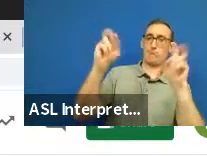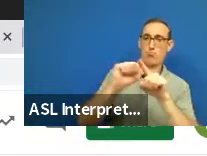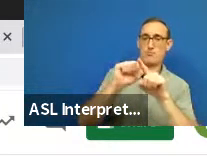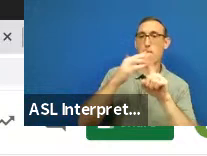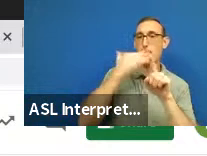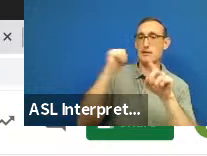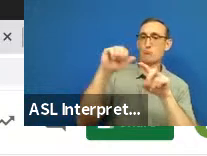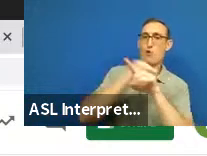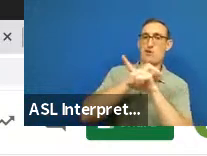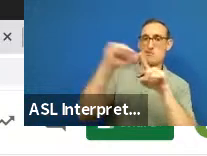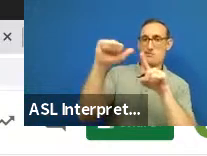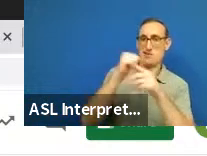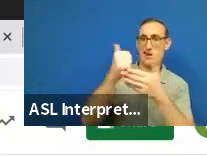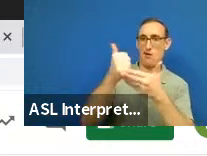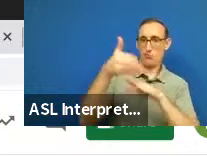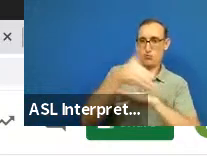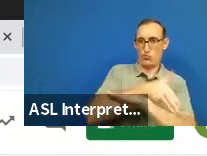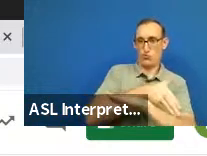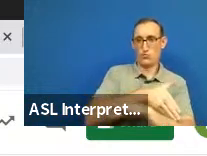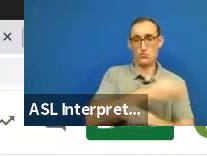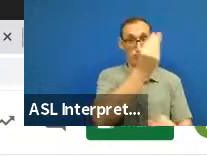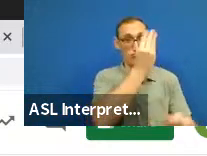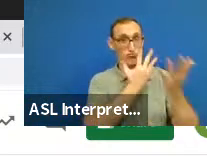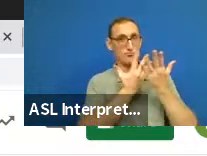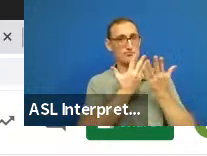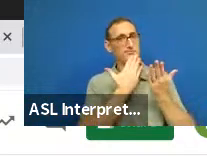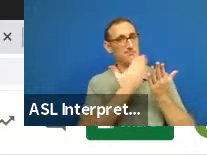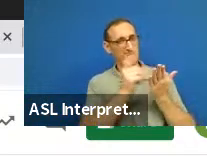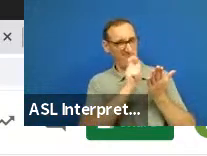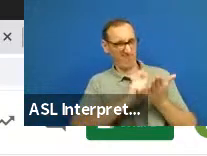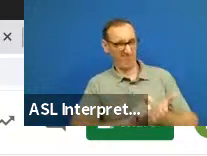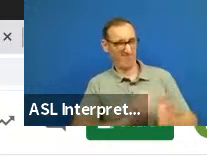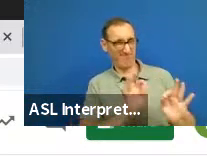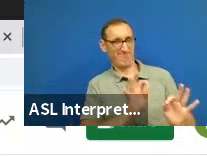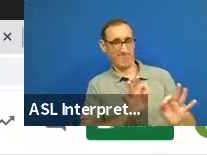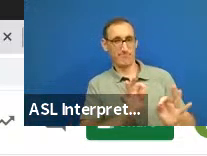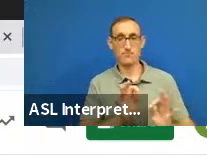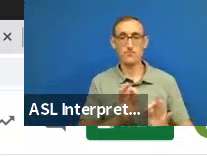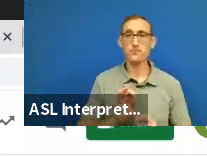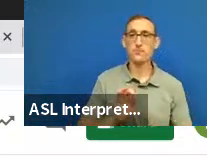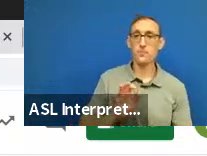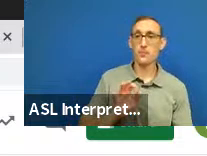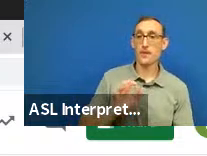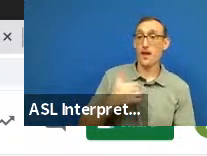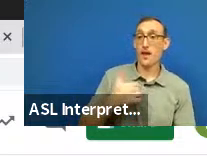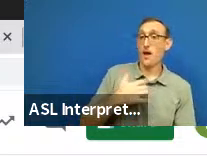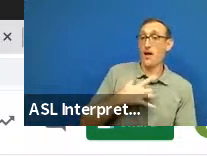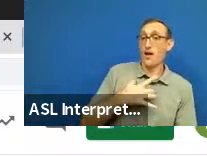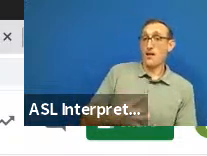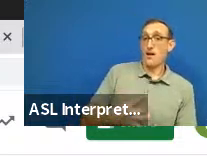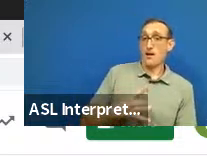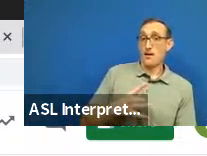Thank you for sharing that. I've jotted that down, Dr. Yeager. And I really like roadmaps. And so we're getting